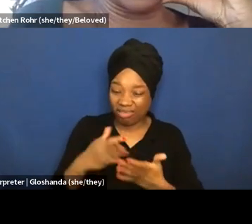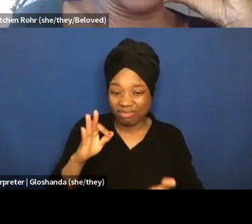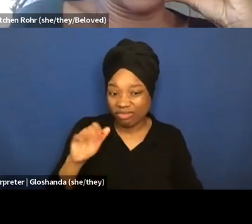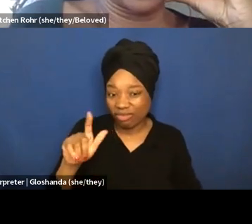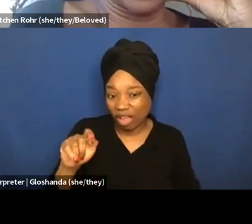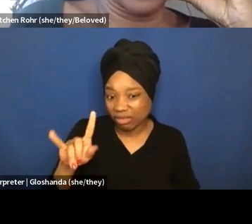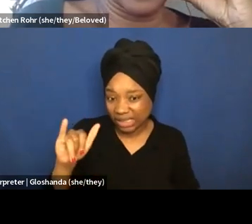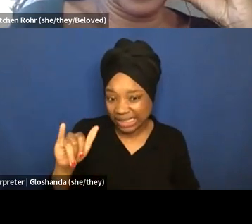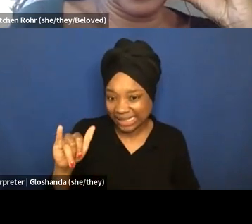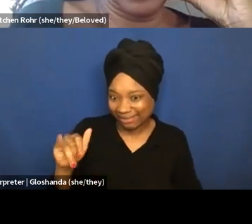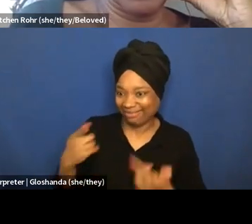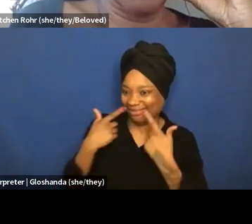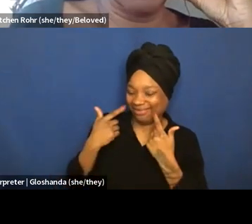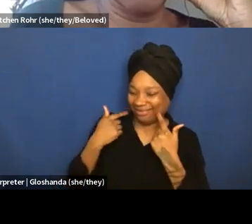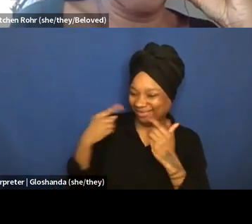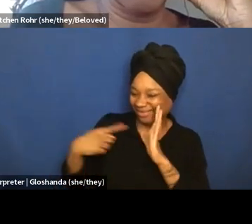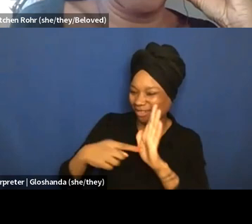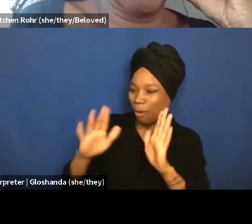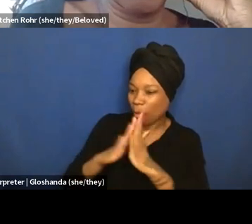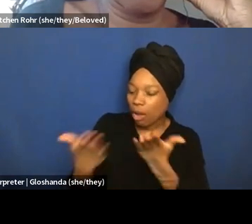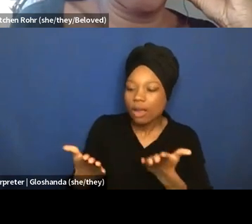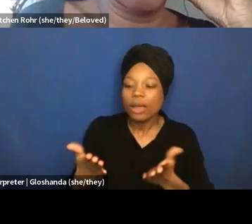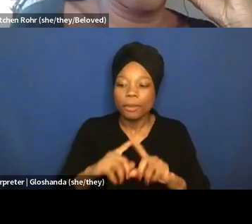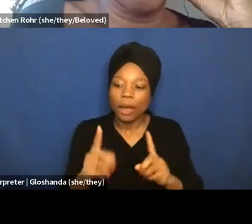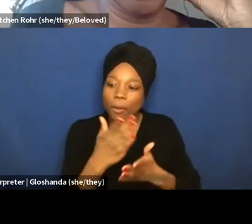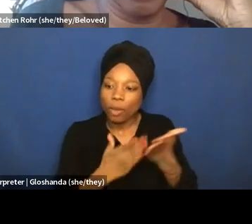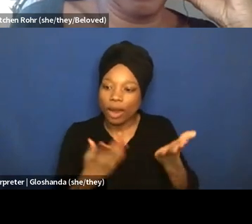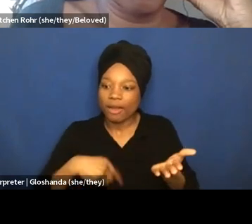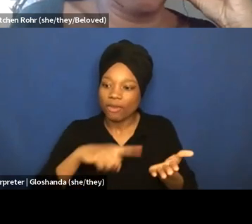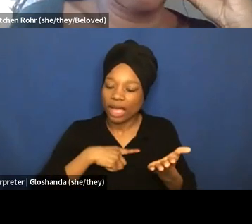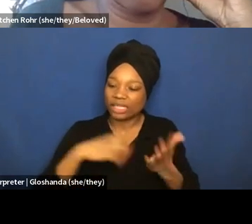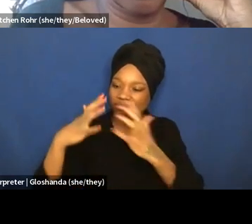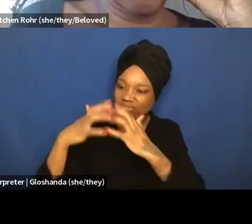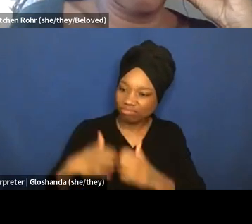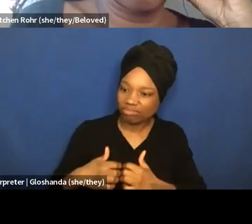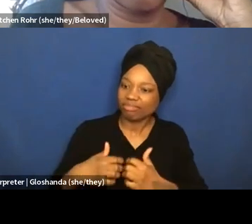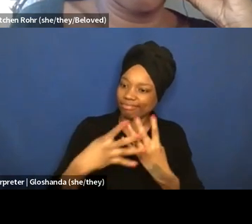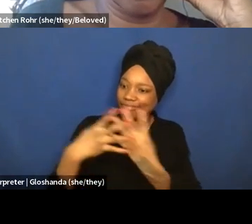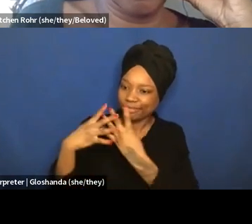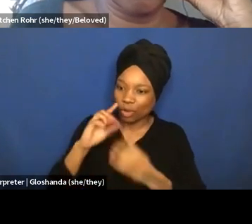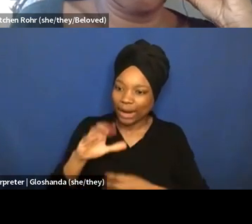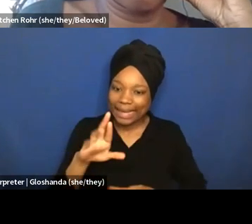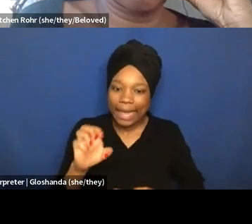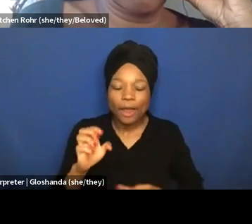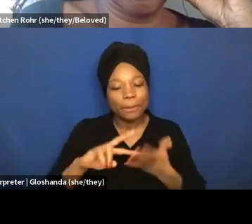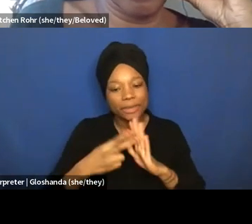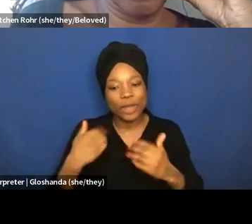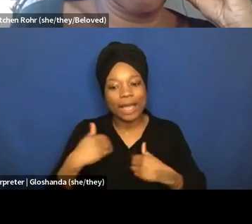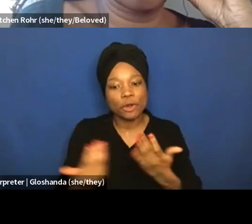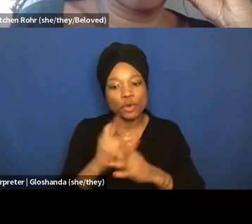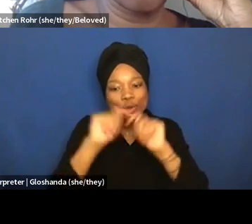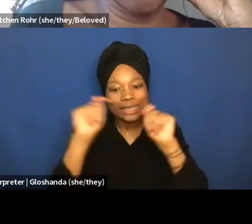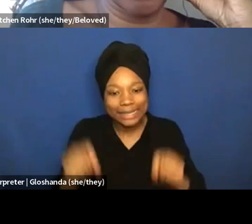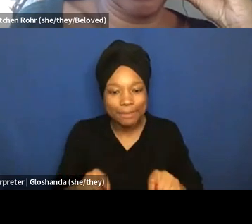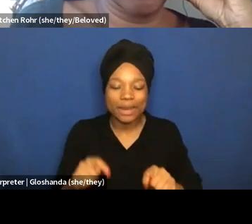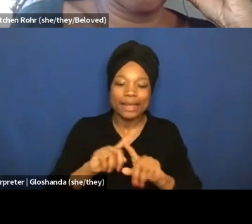you know, I just imagine that a part of the decarcerating care is that we have a new template to discuss shared language and frame how we understand ourselves and the different ways we